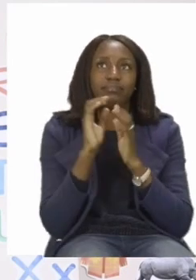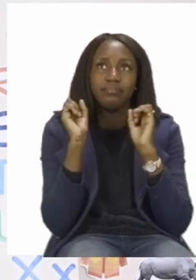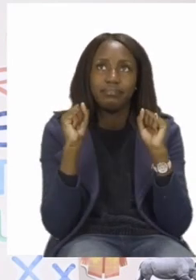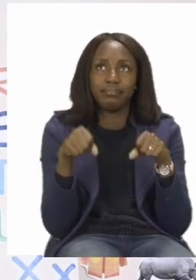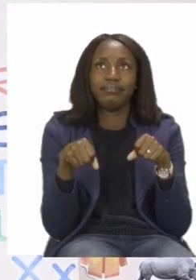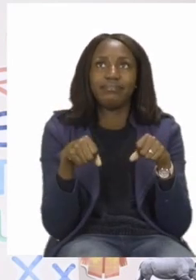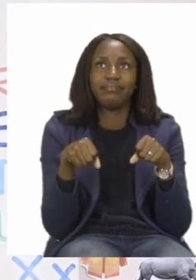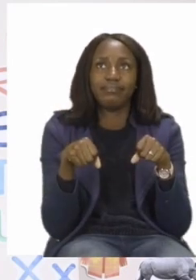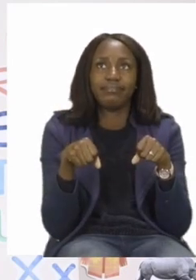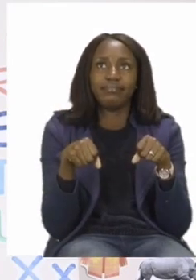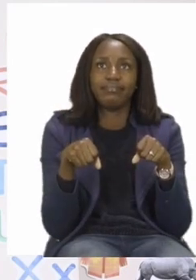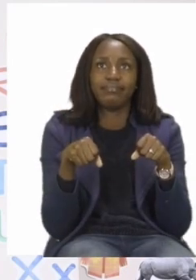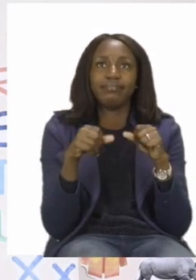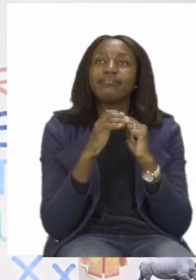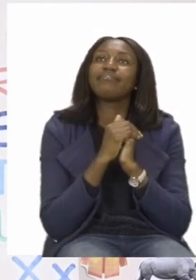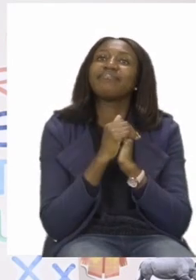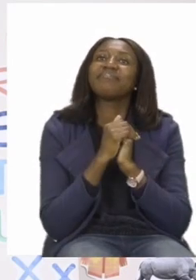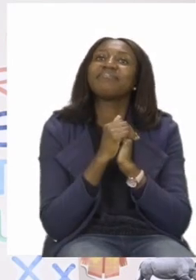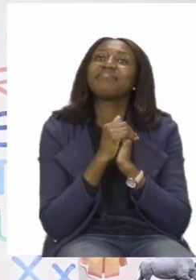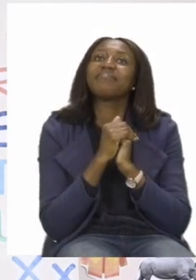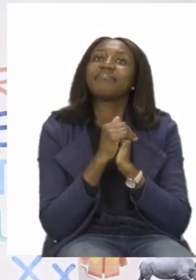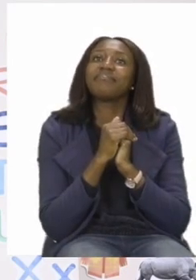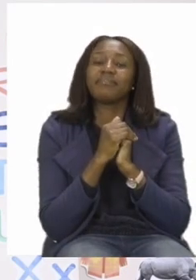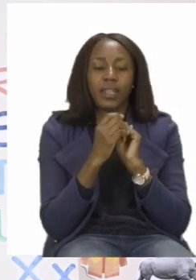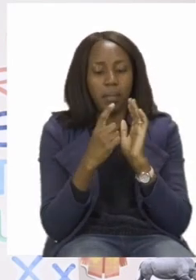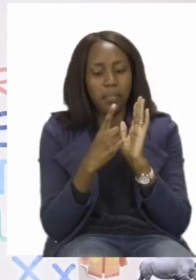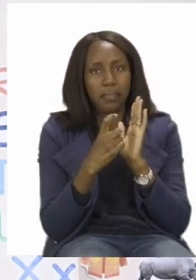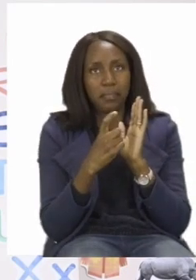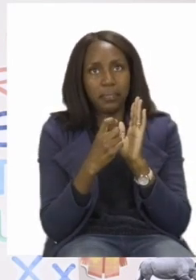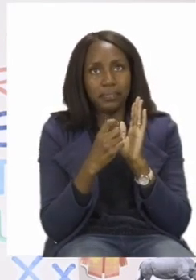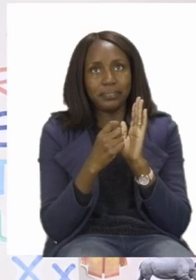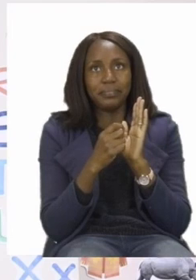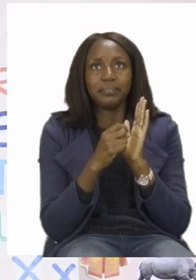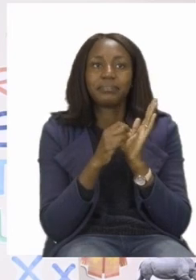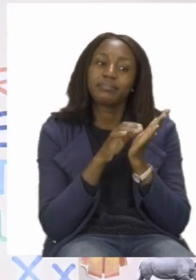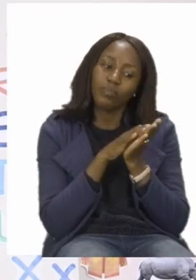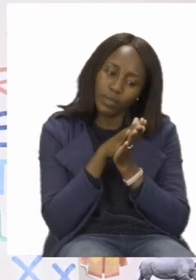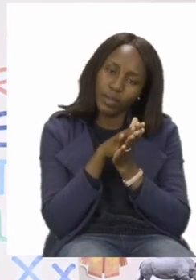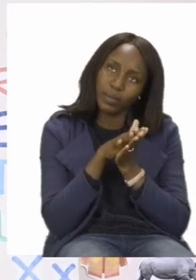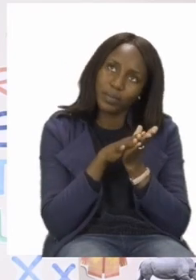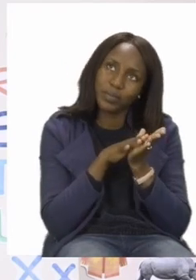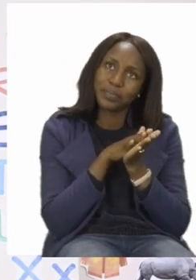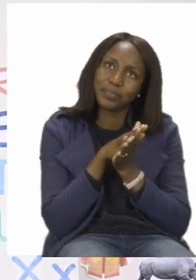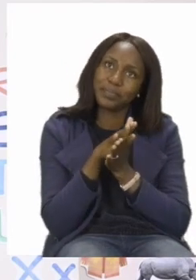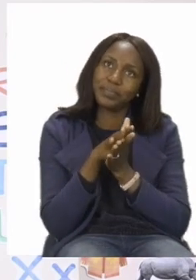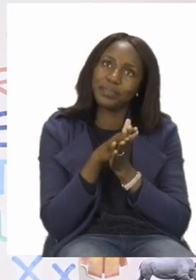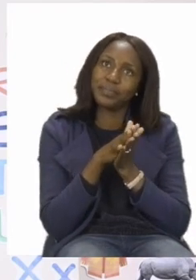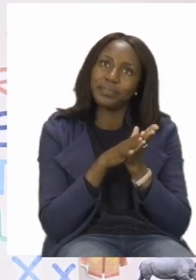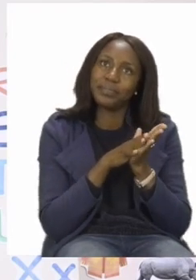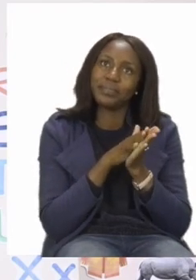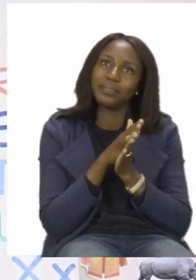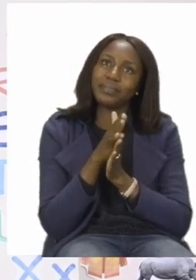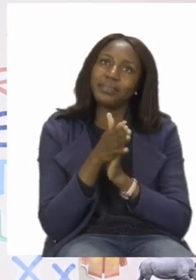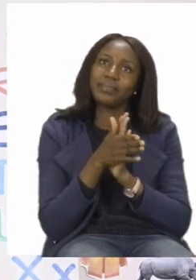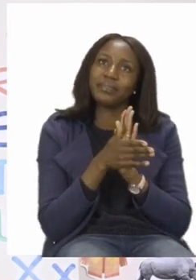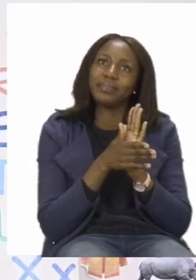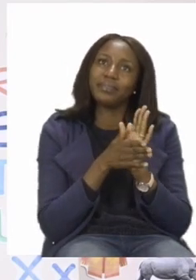to sanitize. So take your sanitizer and you rub your hands starting